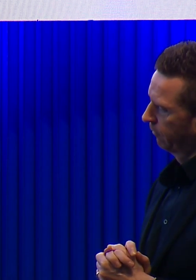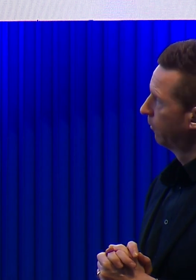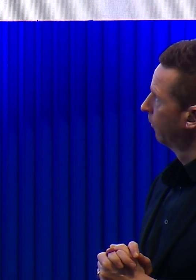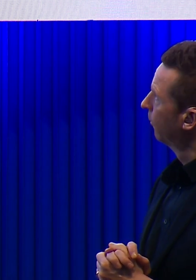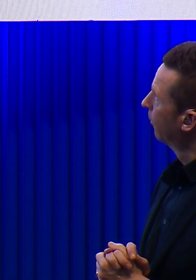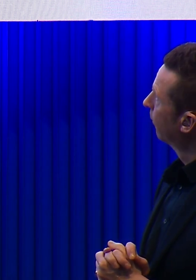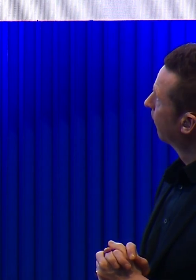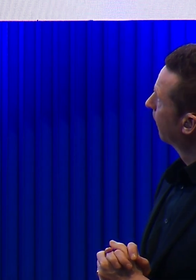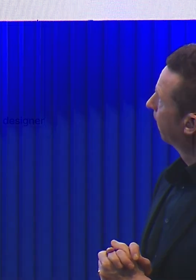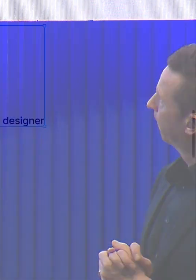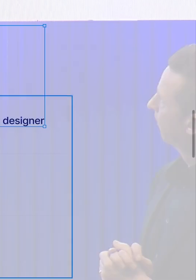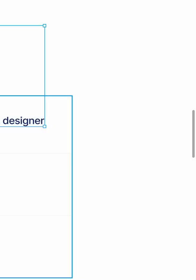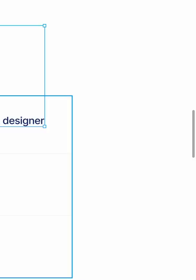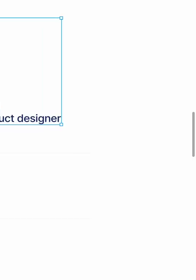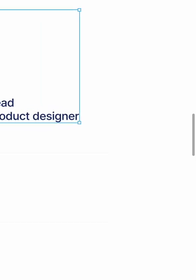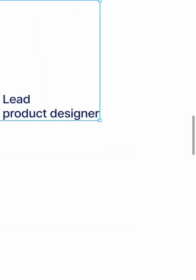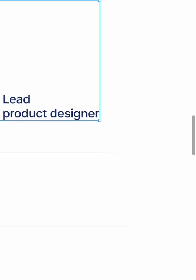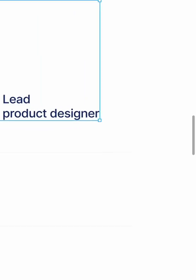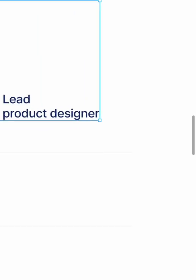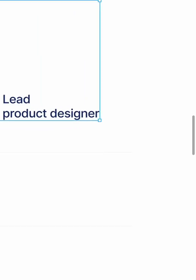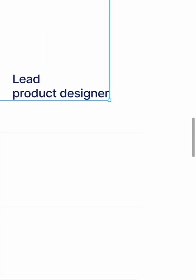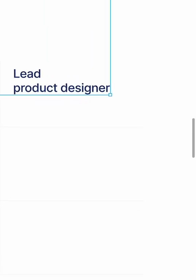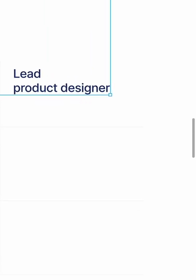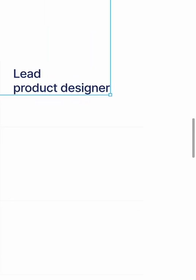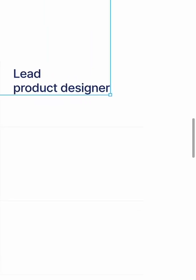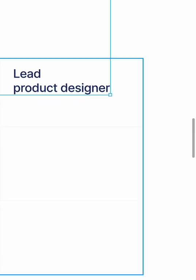being in the right environment.